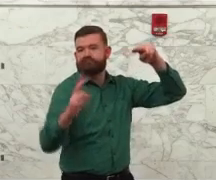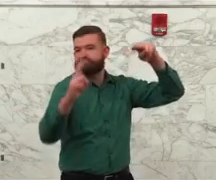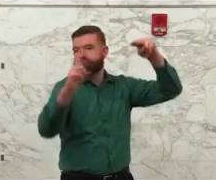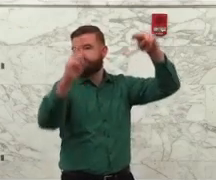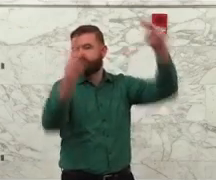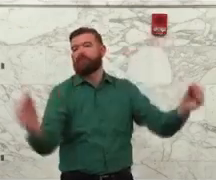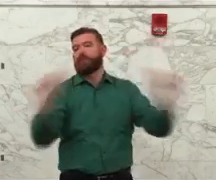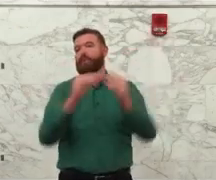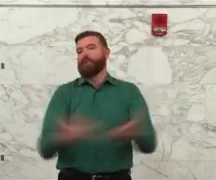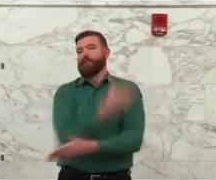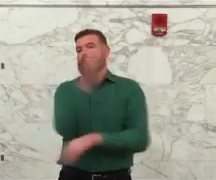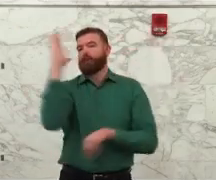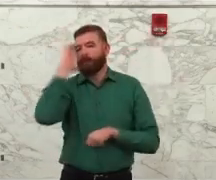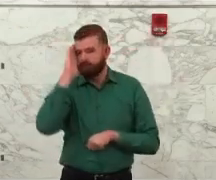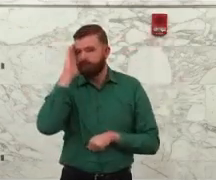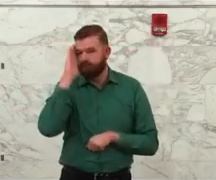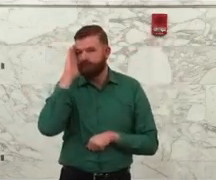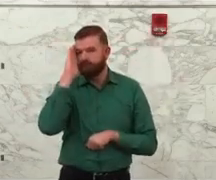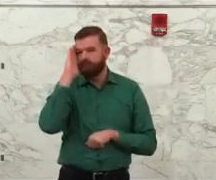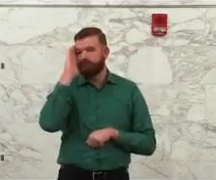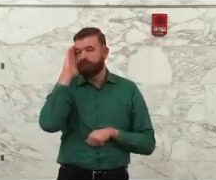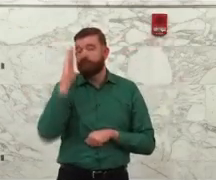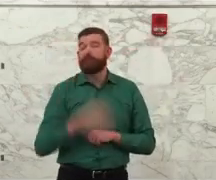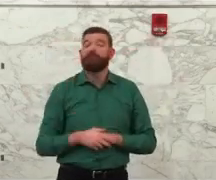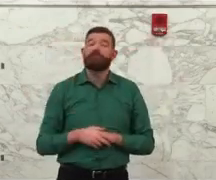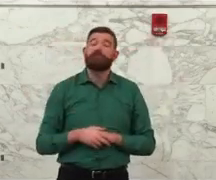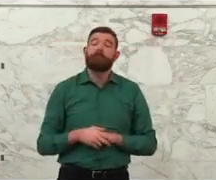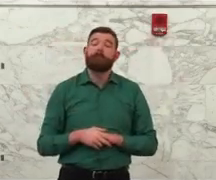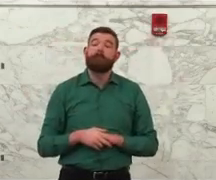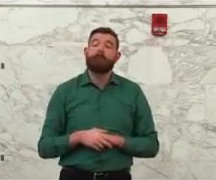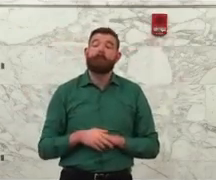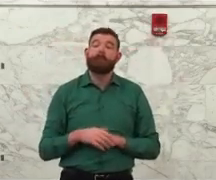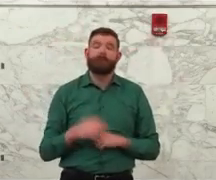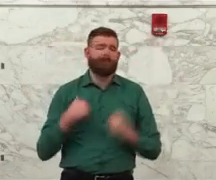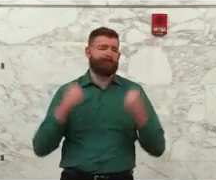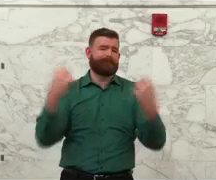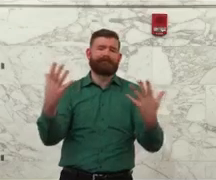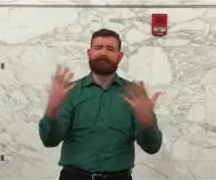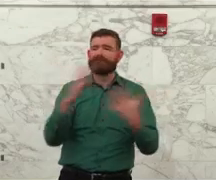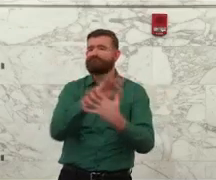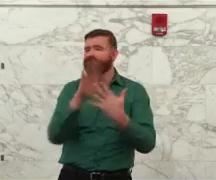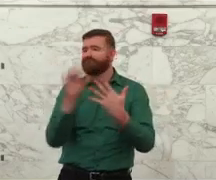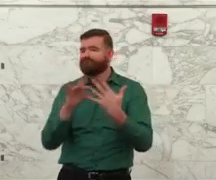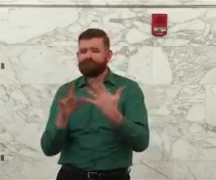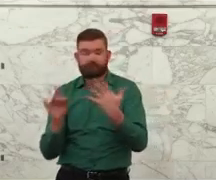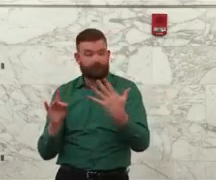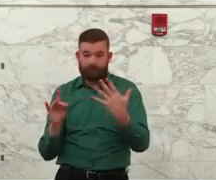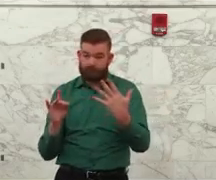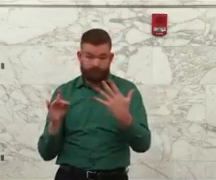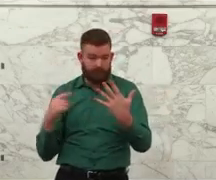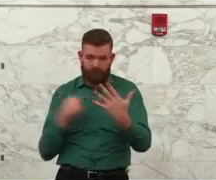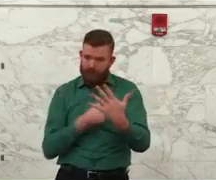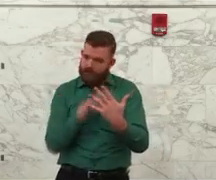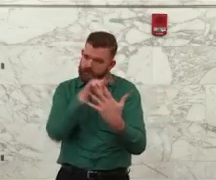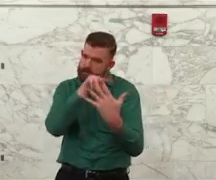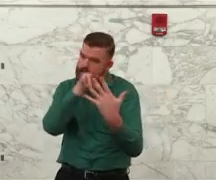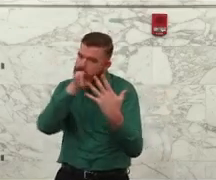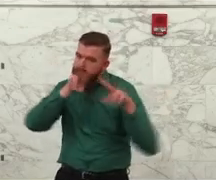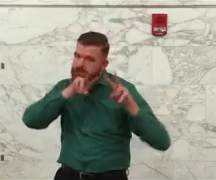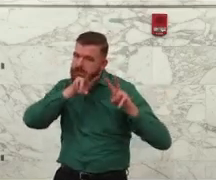1,300 after that. No options are off the table. Efforts to expand bed capacity are critical in